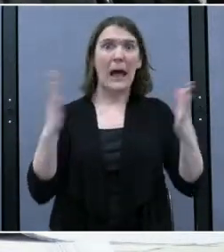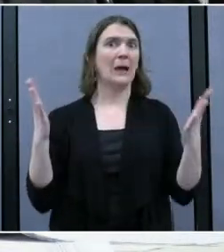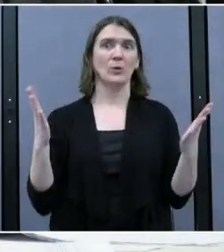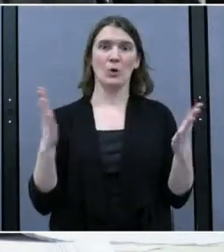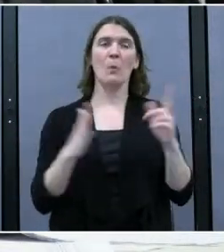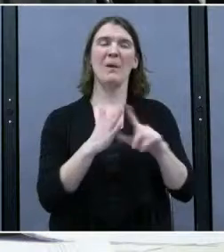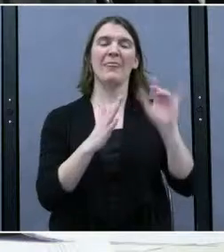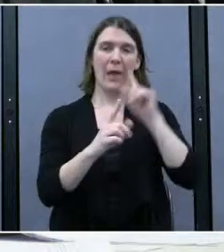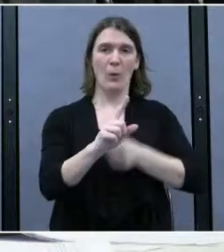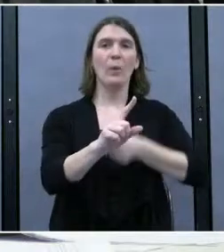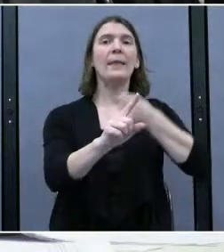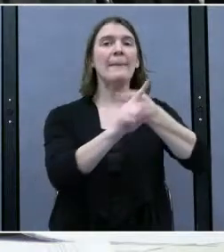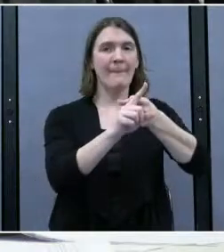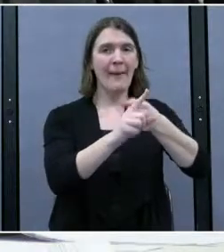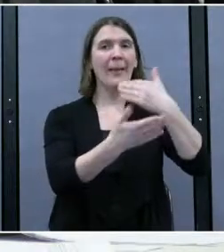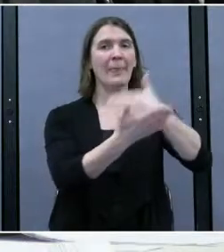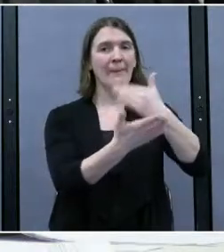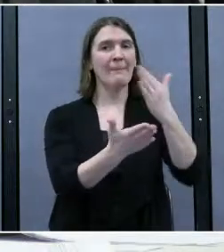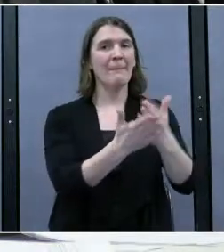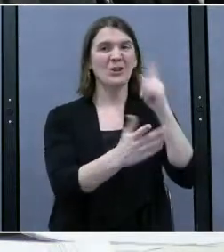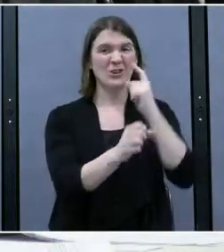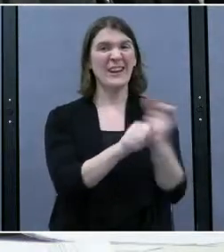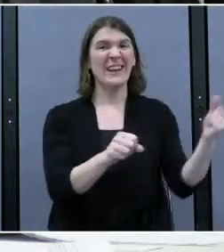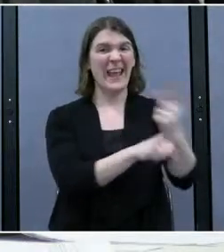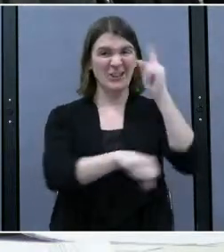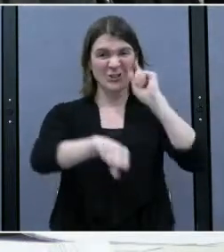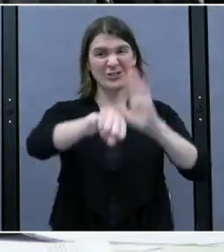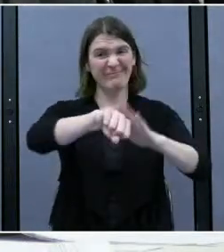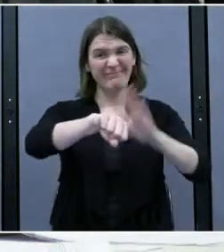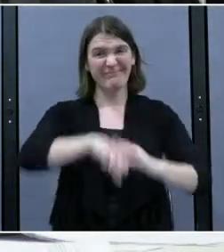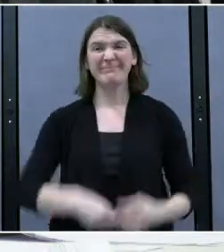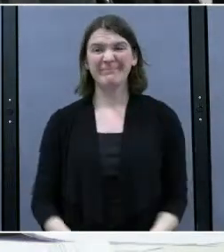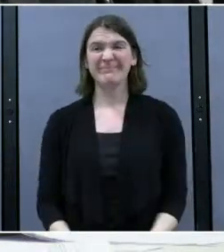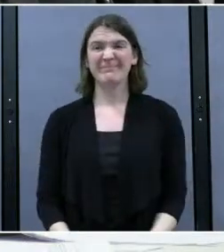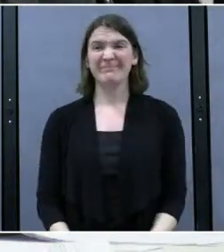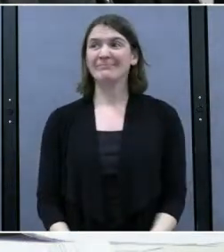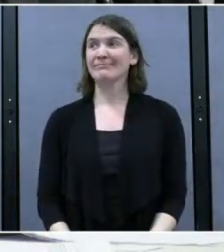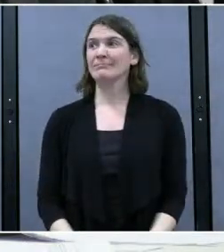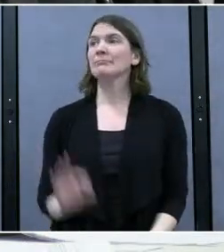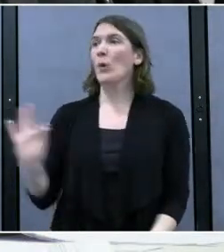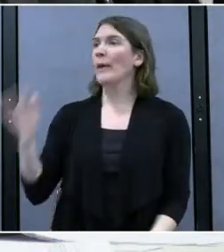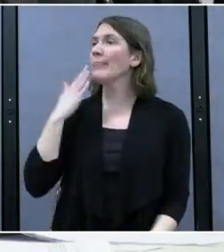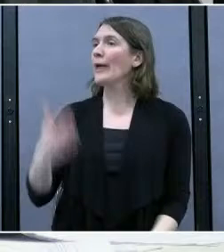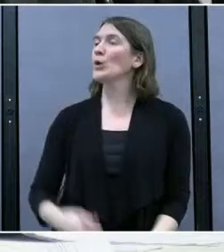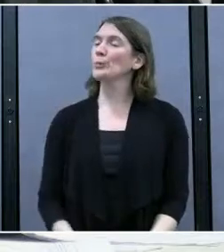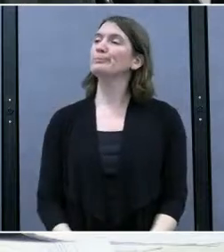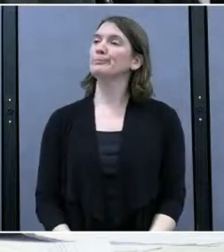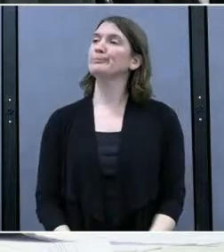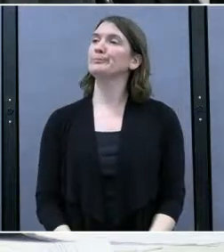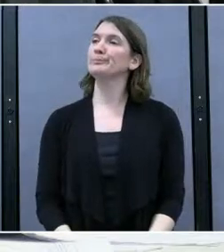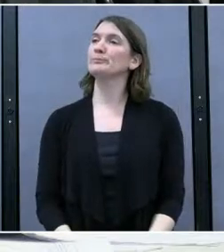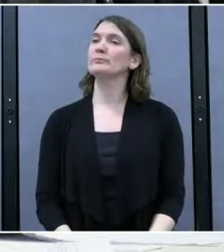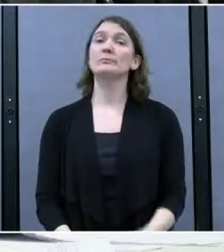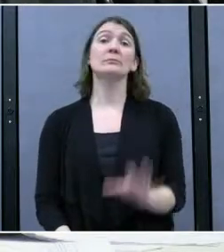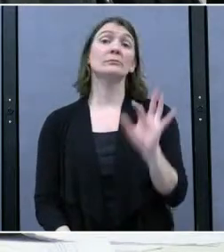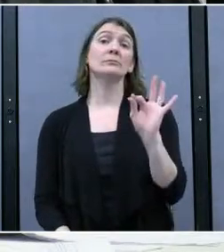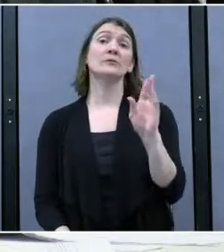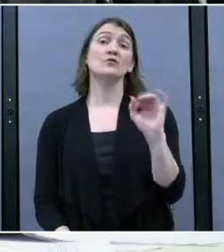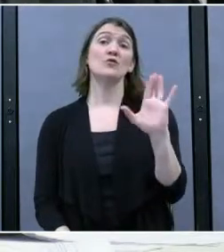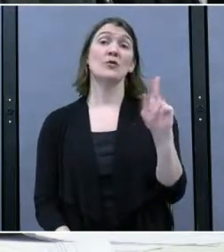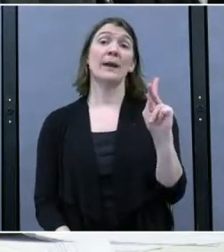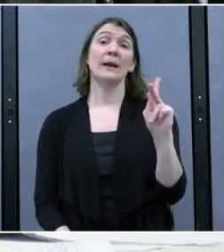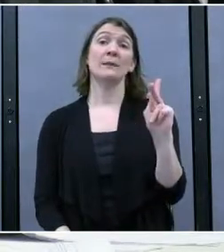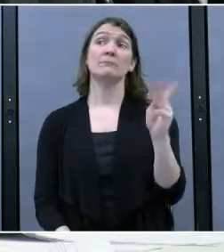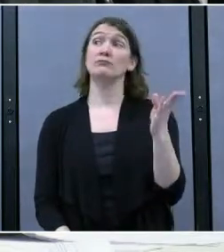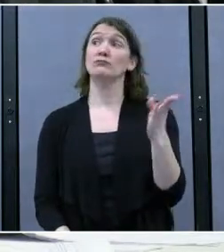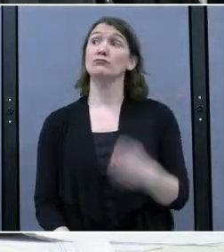will have the biggest impact on our future budgets. No, that's helpful. Thanks. Frick, I think, was next.